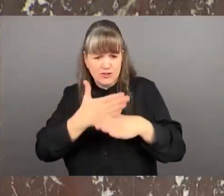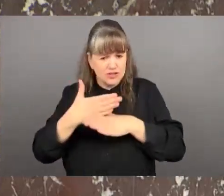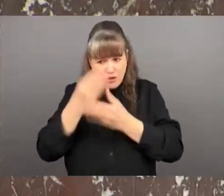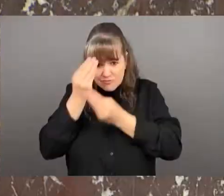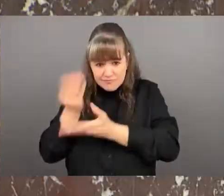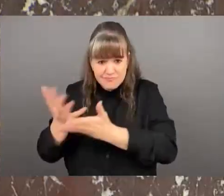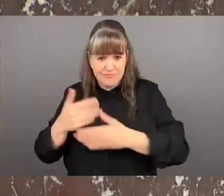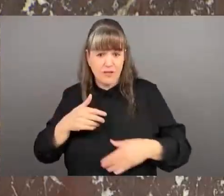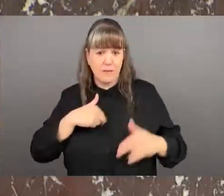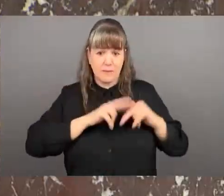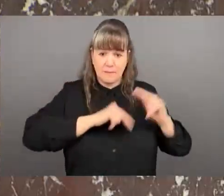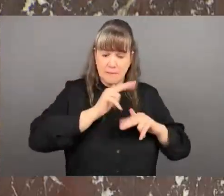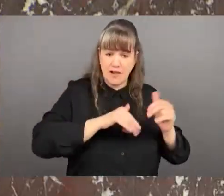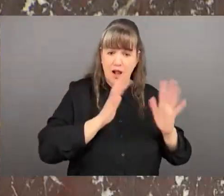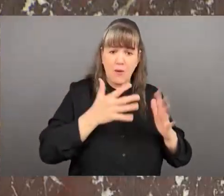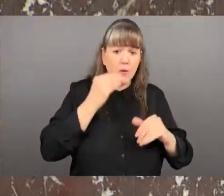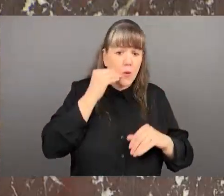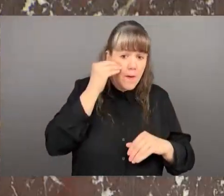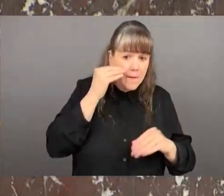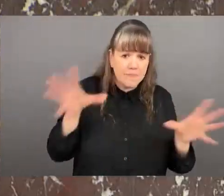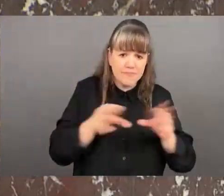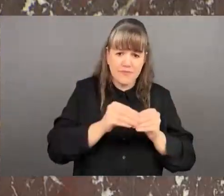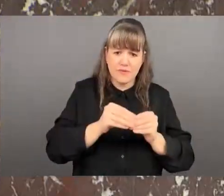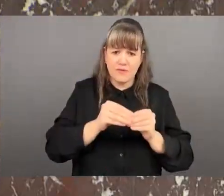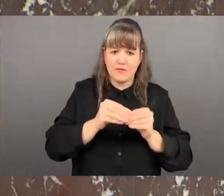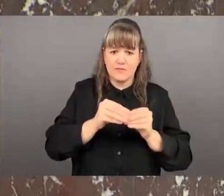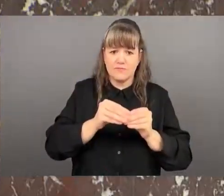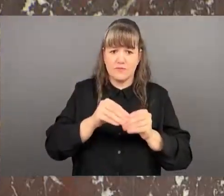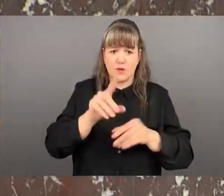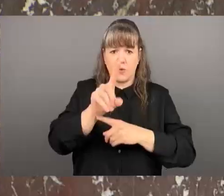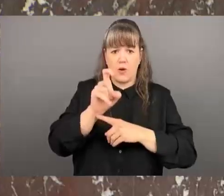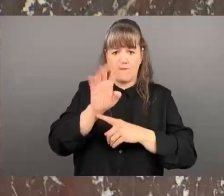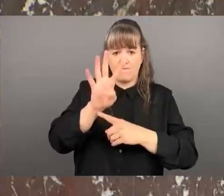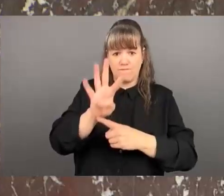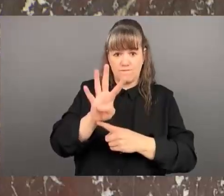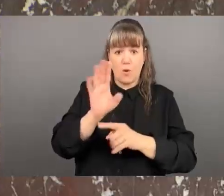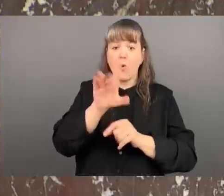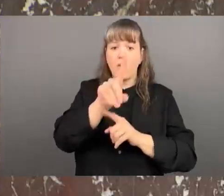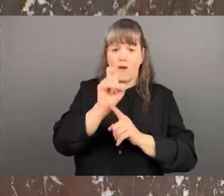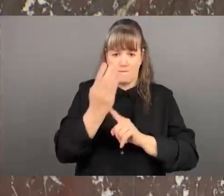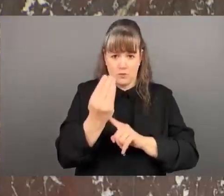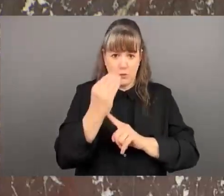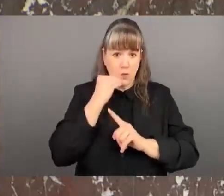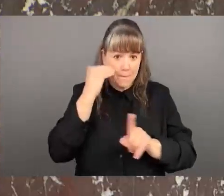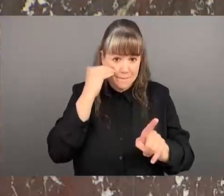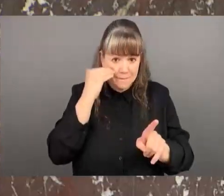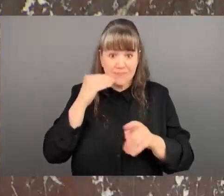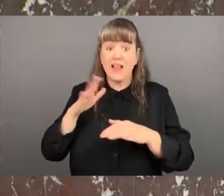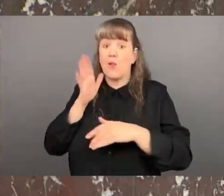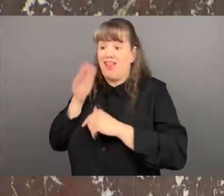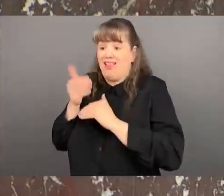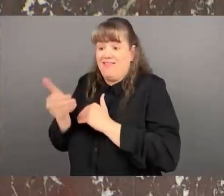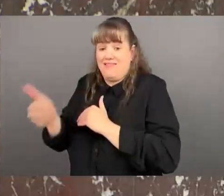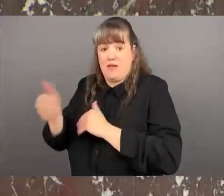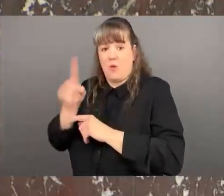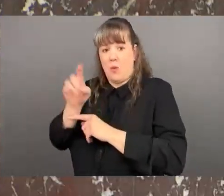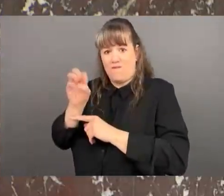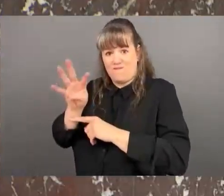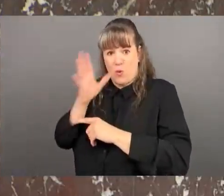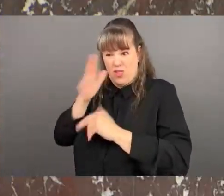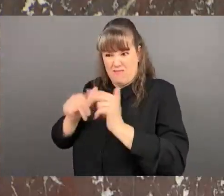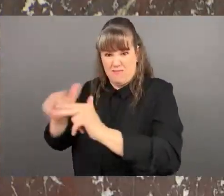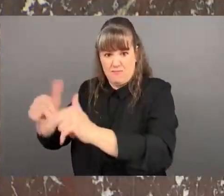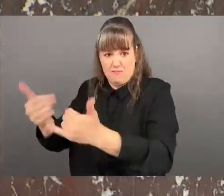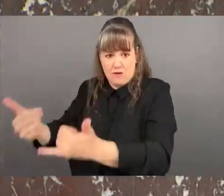under construction in the member's community, and we have a new fund opening up for more housing opportunities throughout this